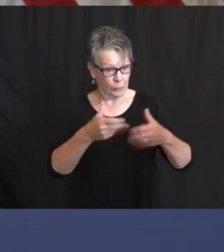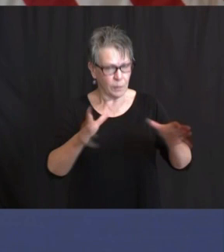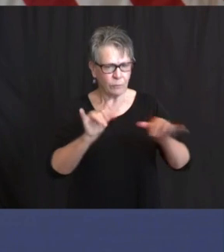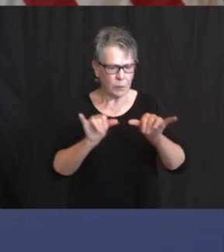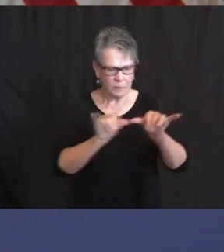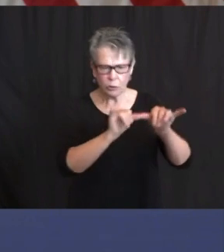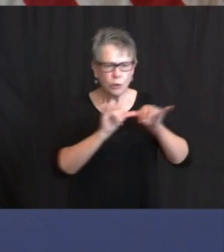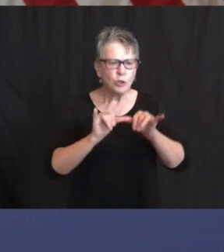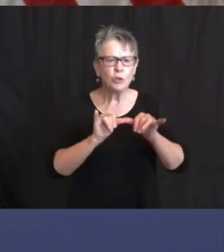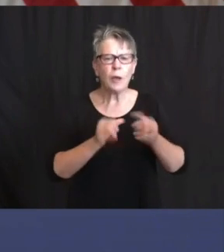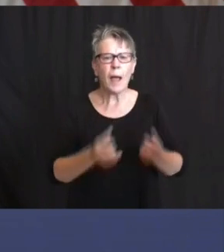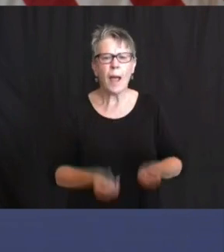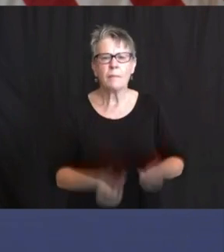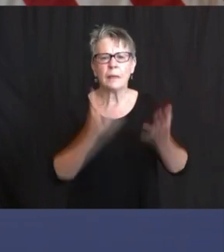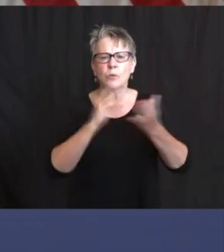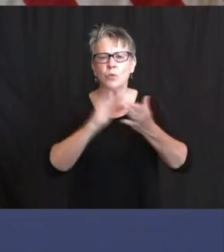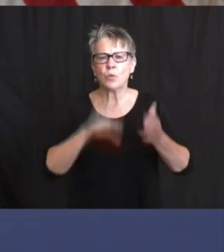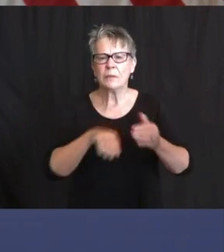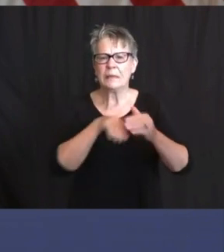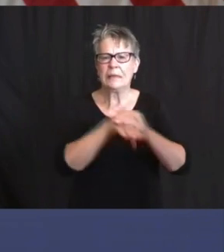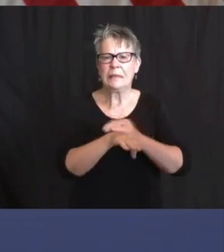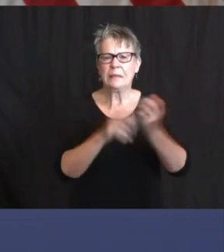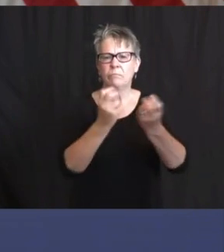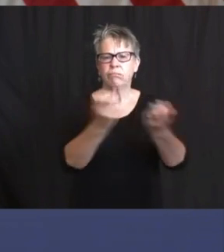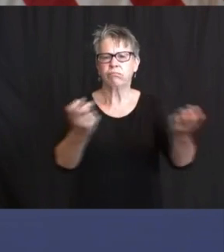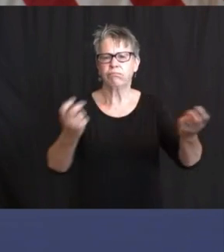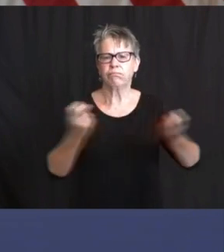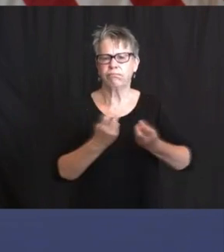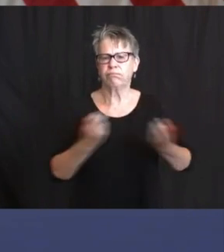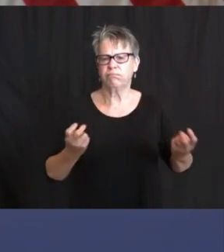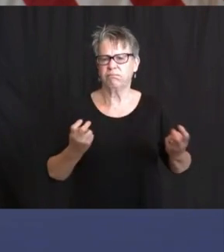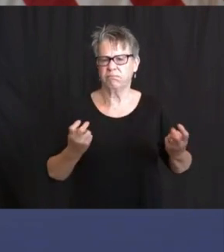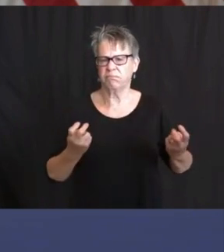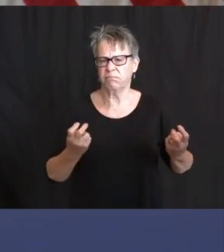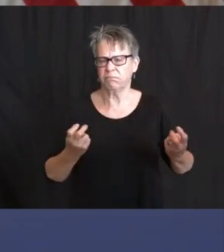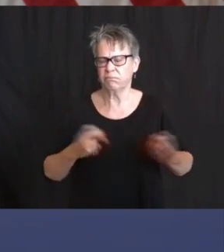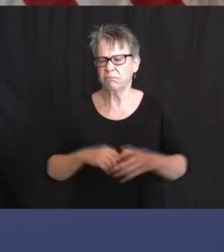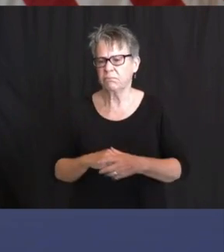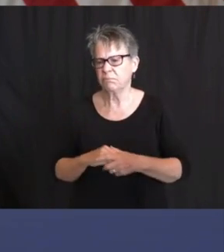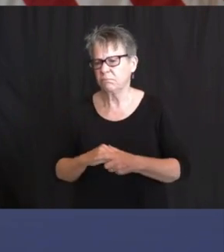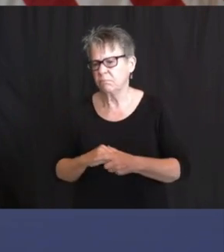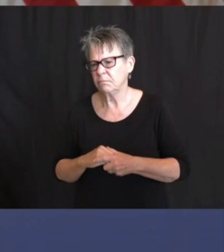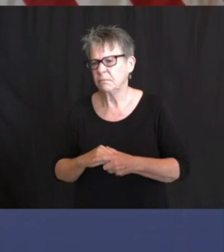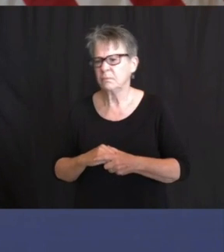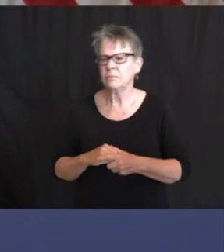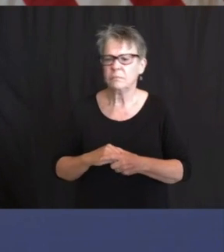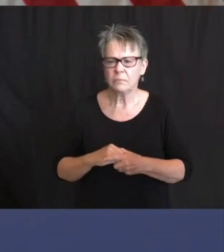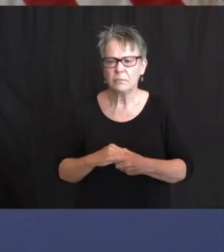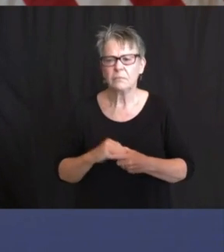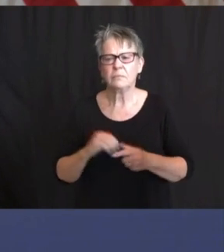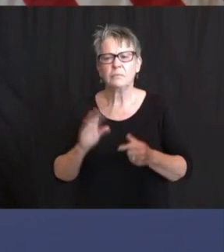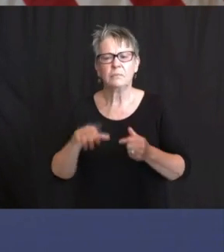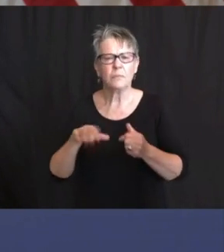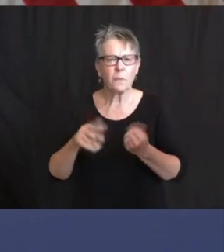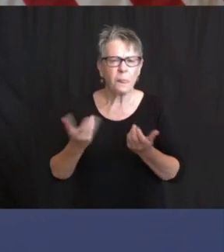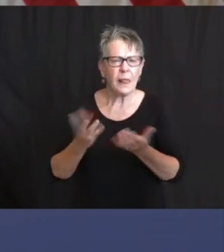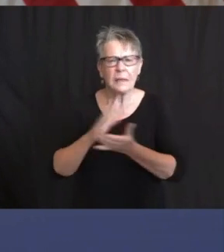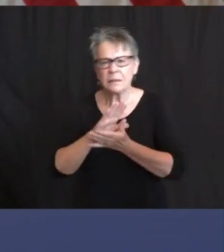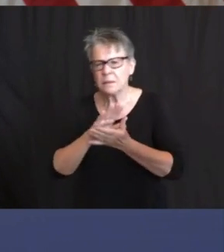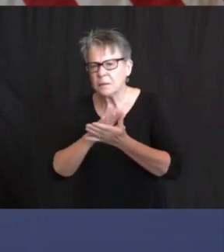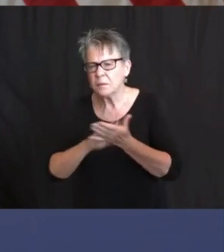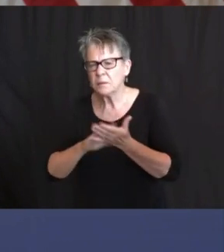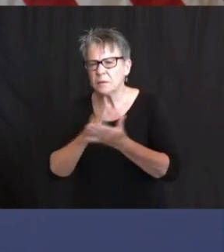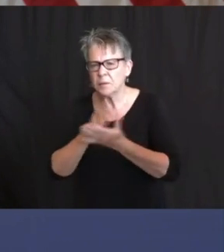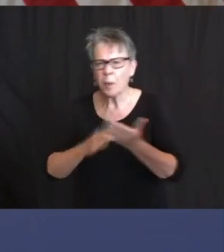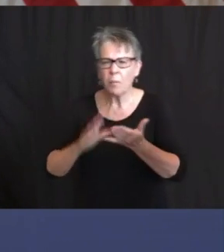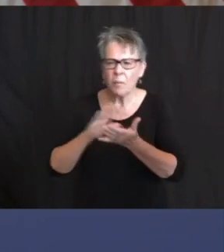most institutions are going to be continuing with some hybrid version of in-person and online. We're not mandating that, but the practical